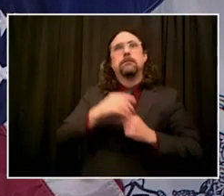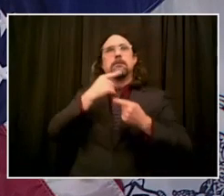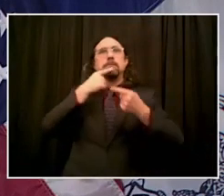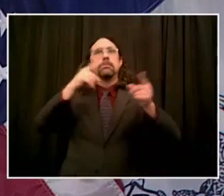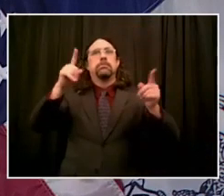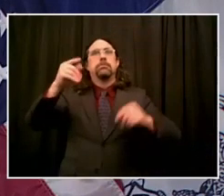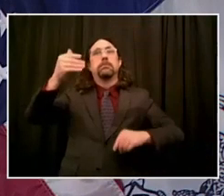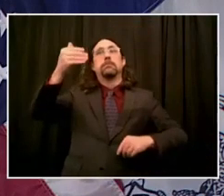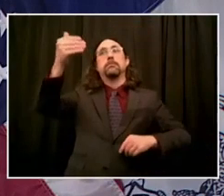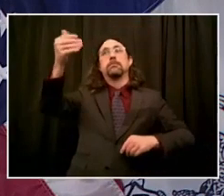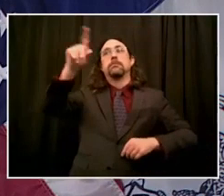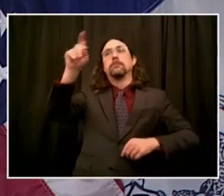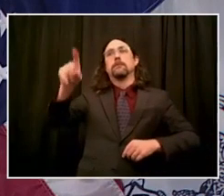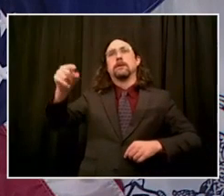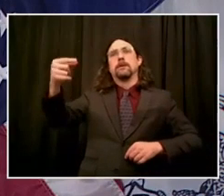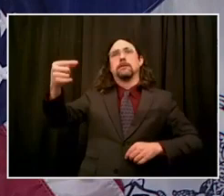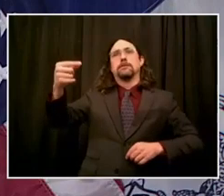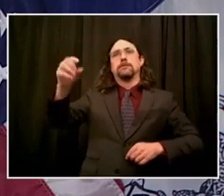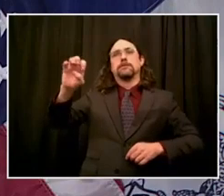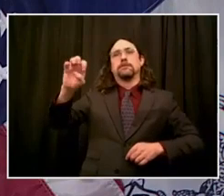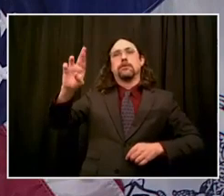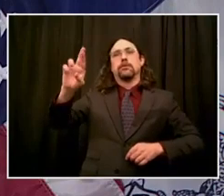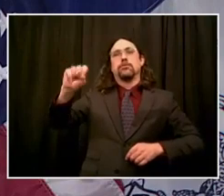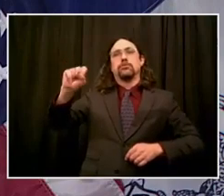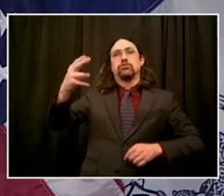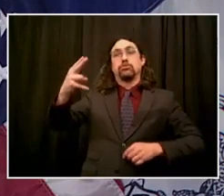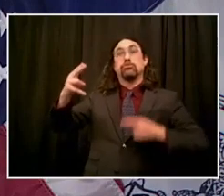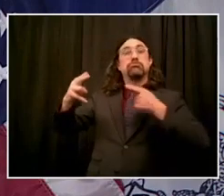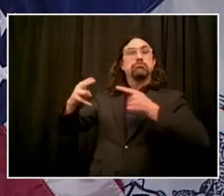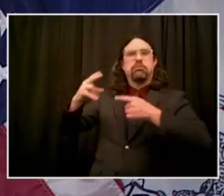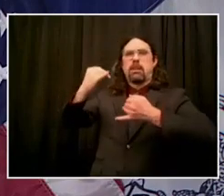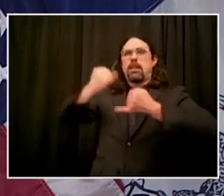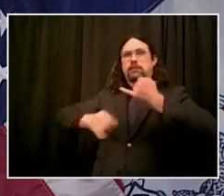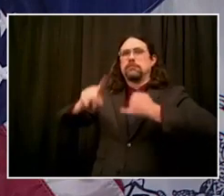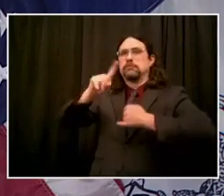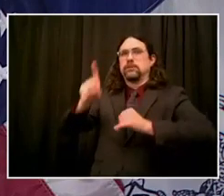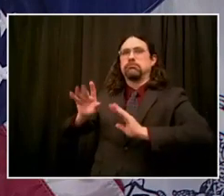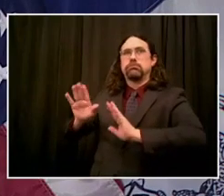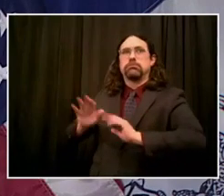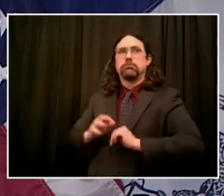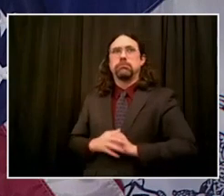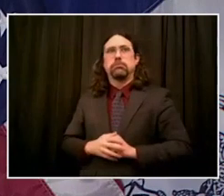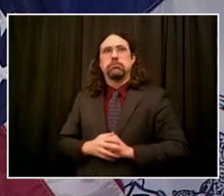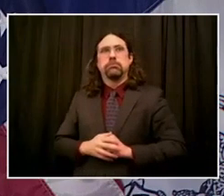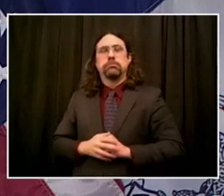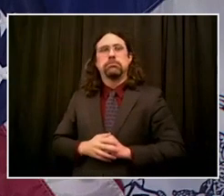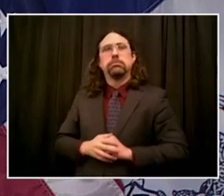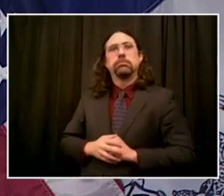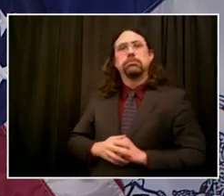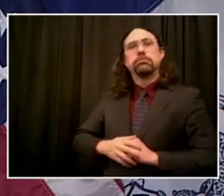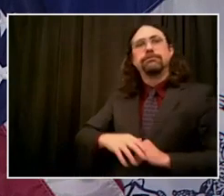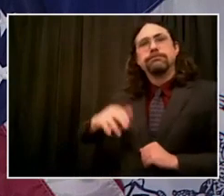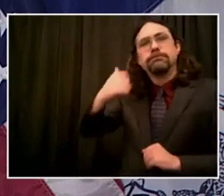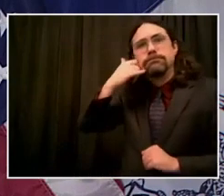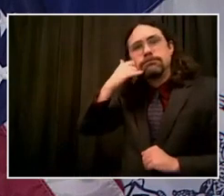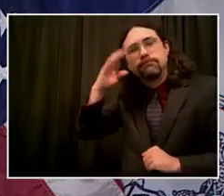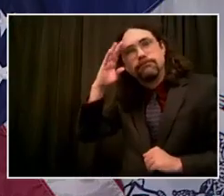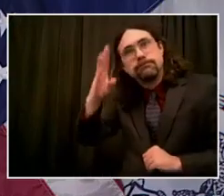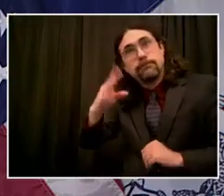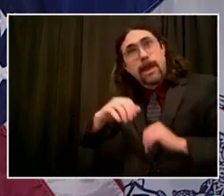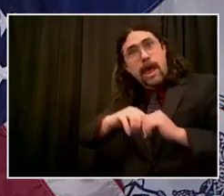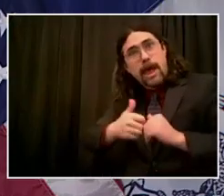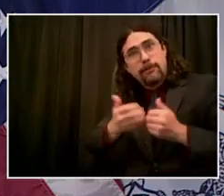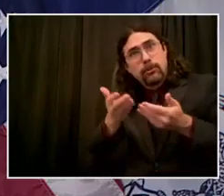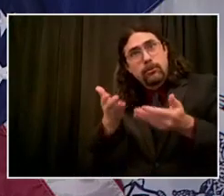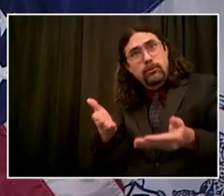my life is better because I have a new, exciting, dynamic baker in my life.